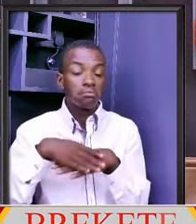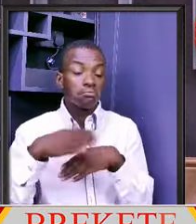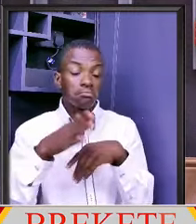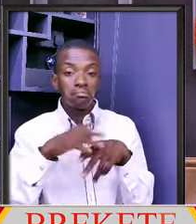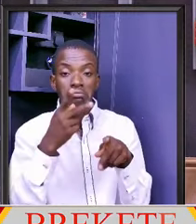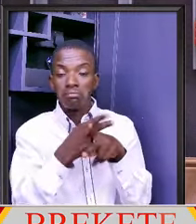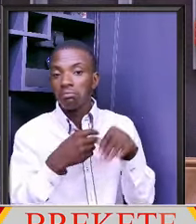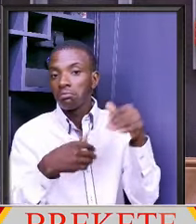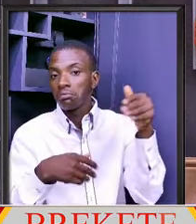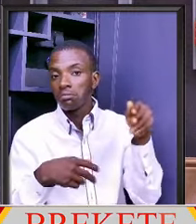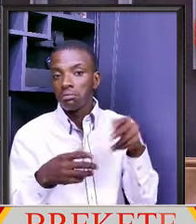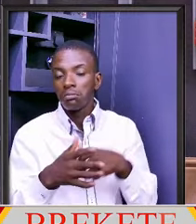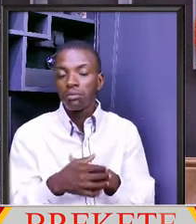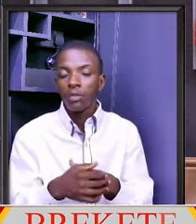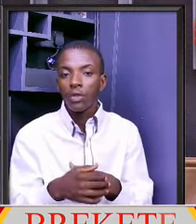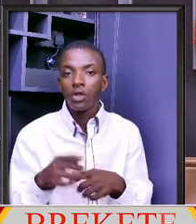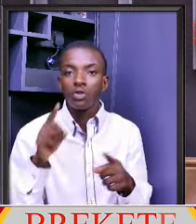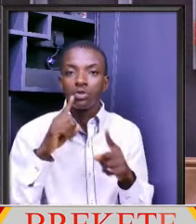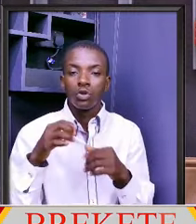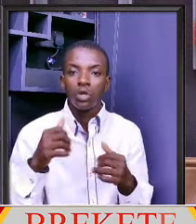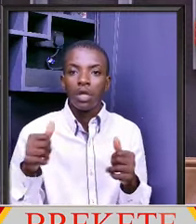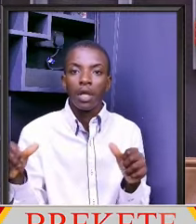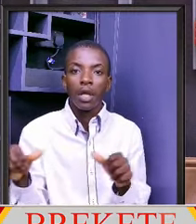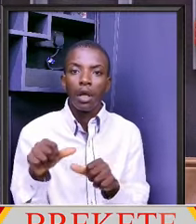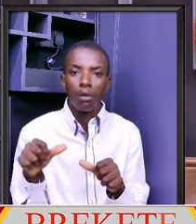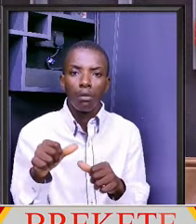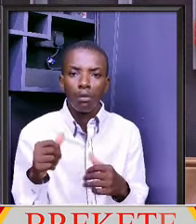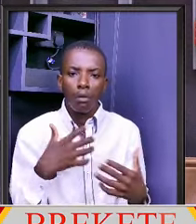there. And they talk, they argue.